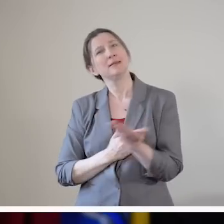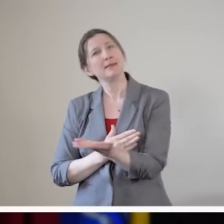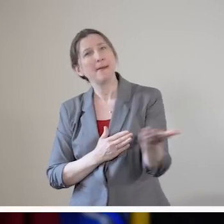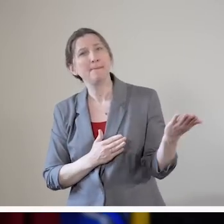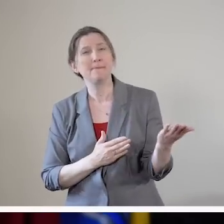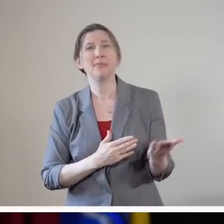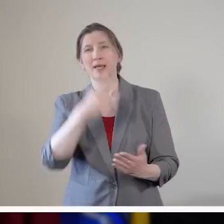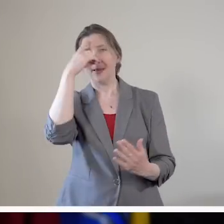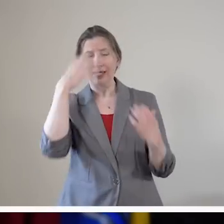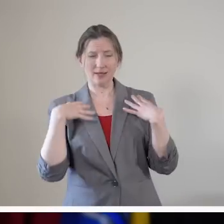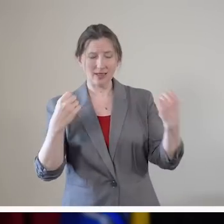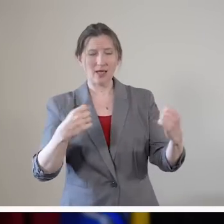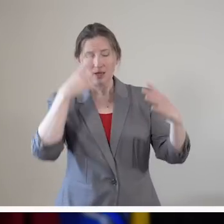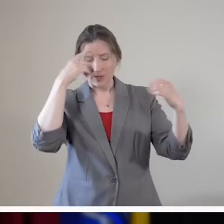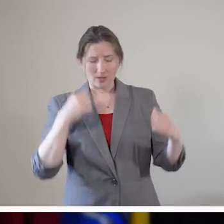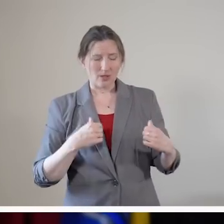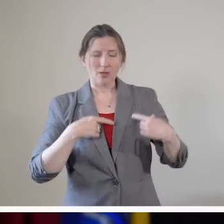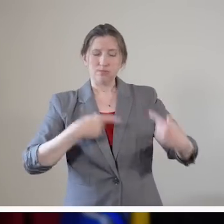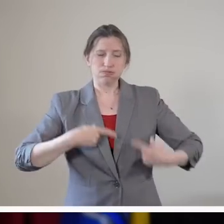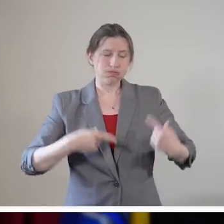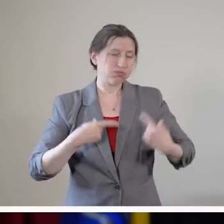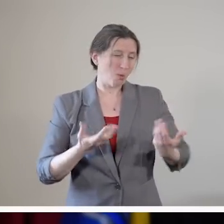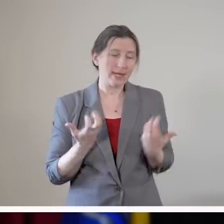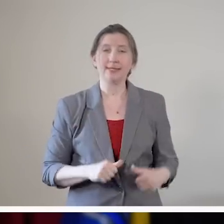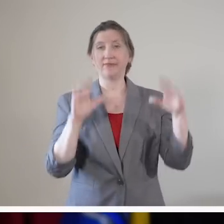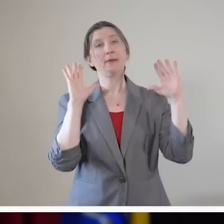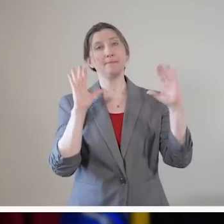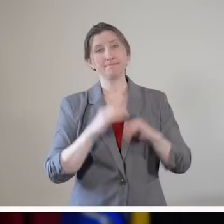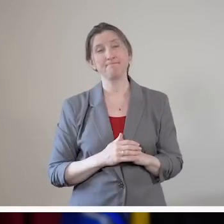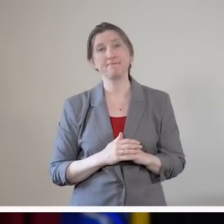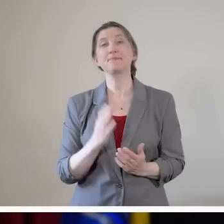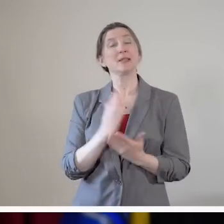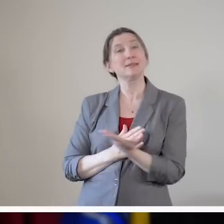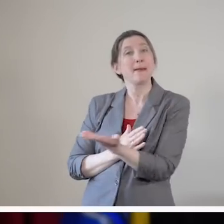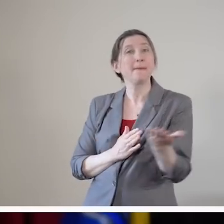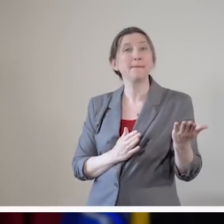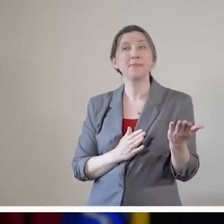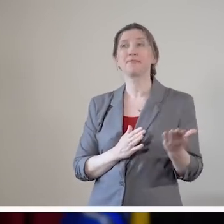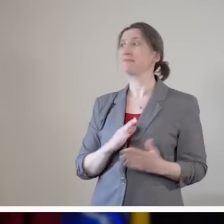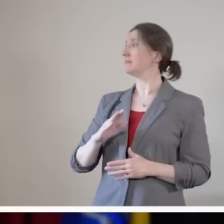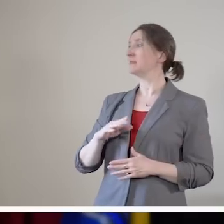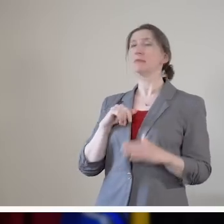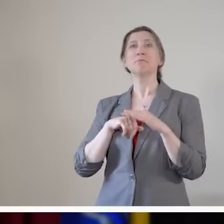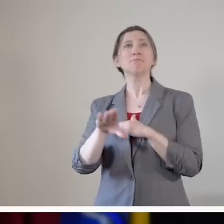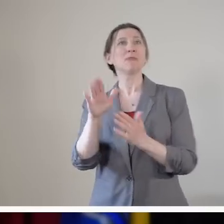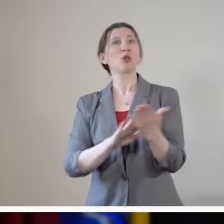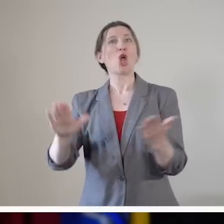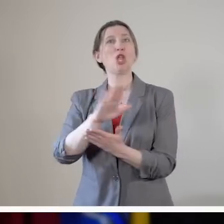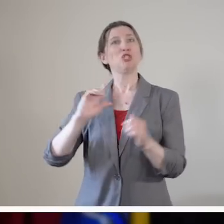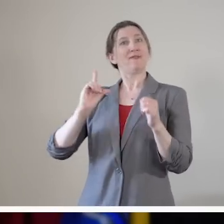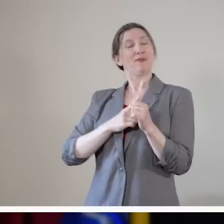Some have battled mental health problems to the point of almost giving up. Some have navigated the unknown